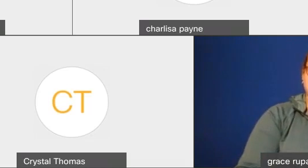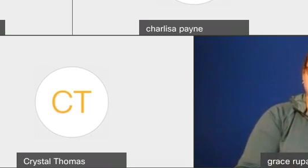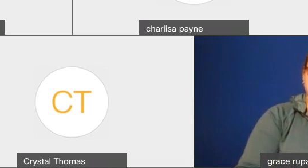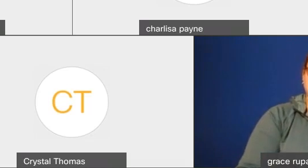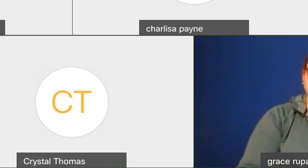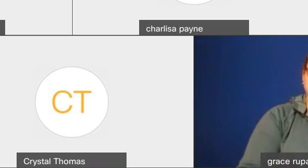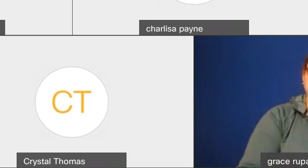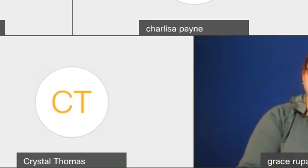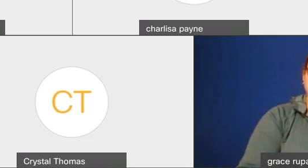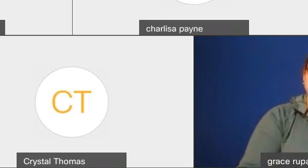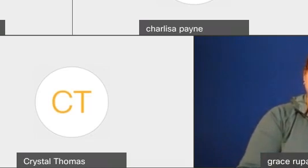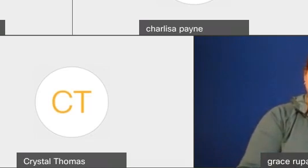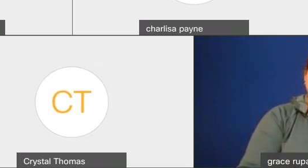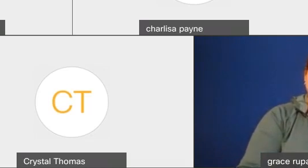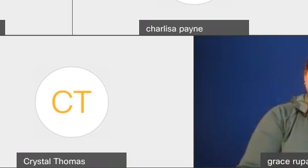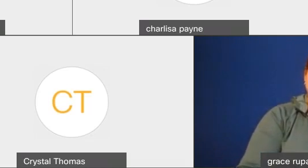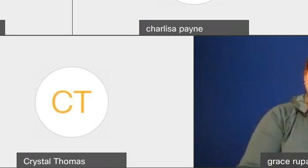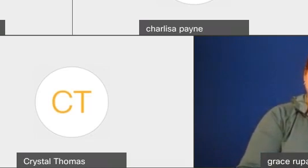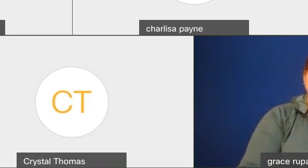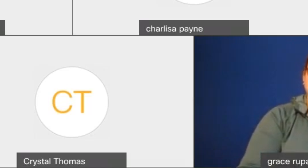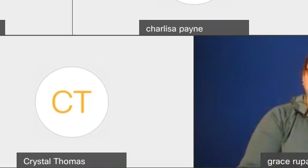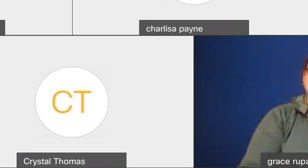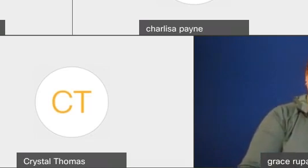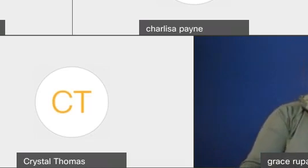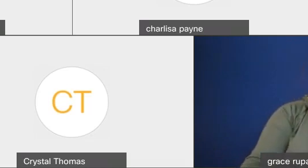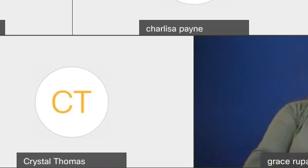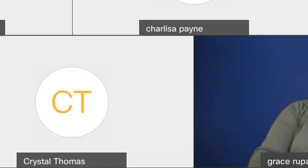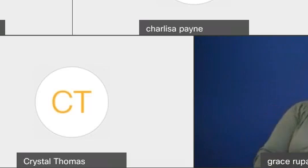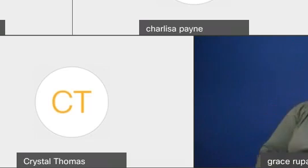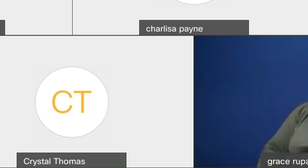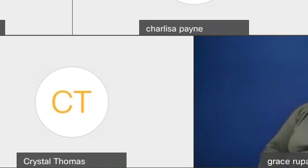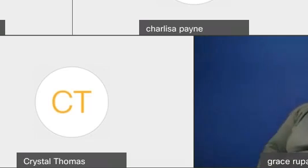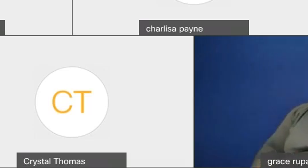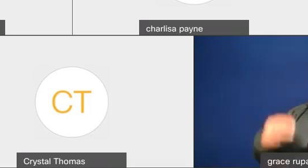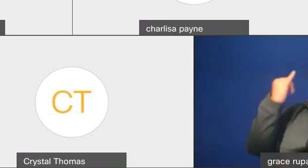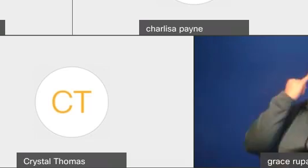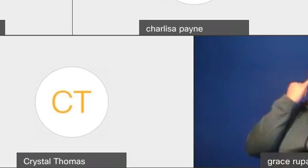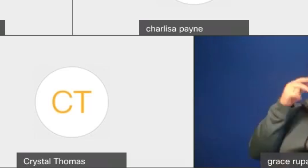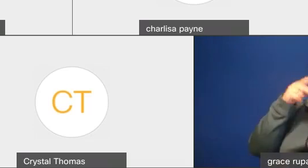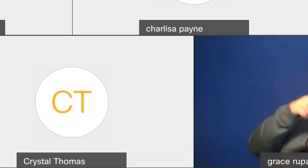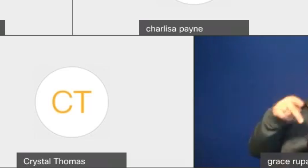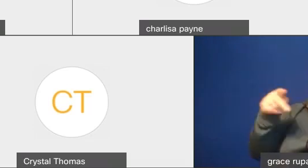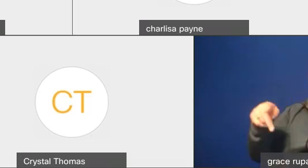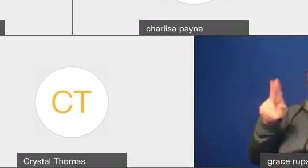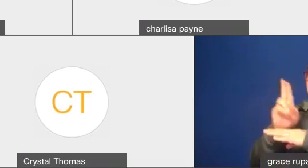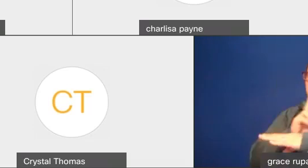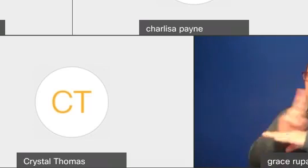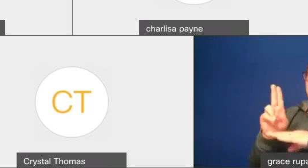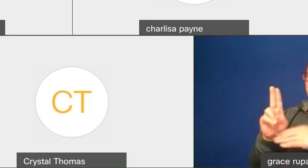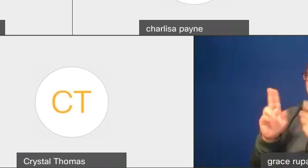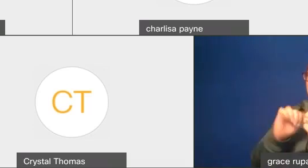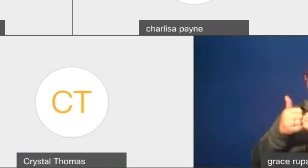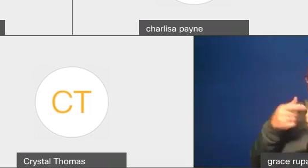How can the PPP usage disqualify getting the retainer payment when the retainer payment does not consider reimbursement